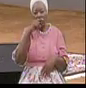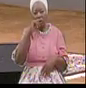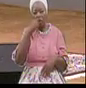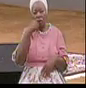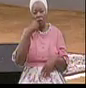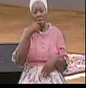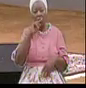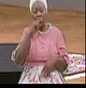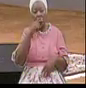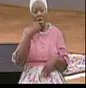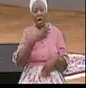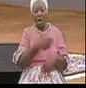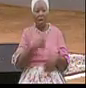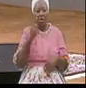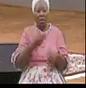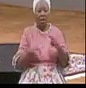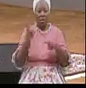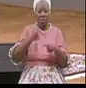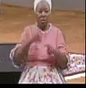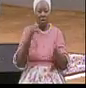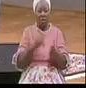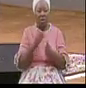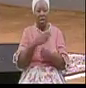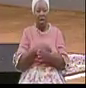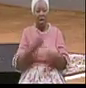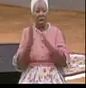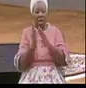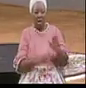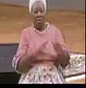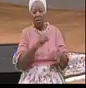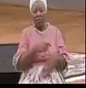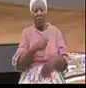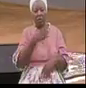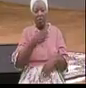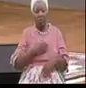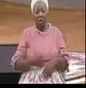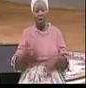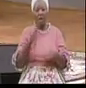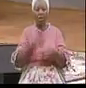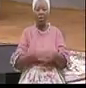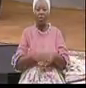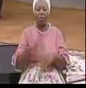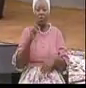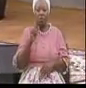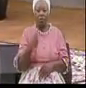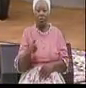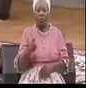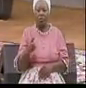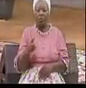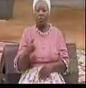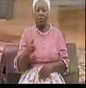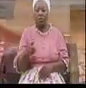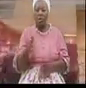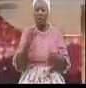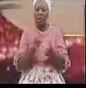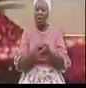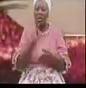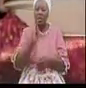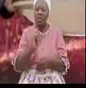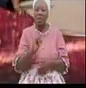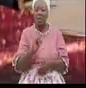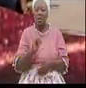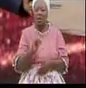will increase it, and lay no famine upon you. That's the